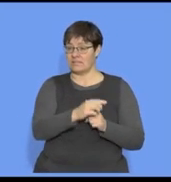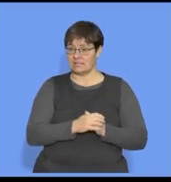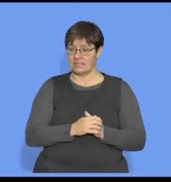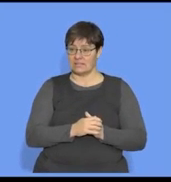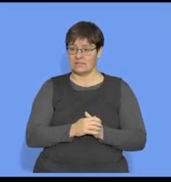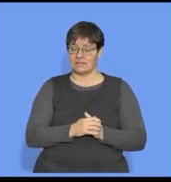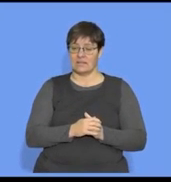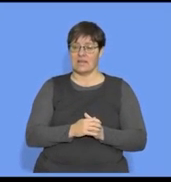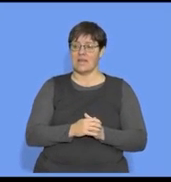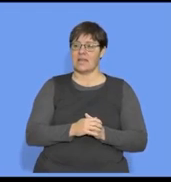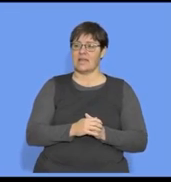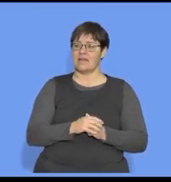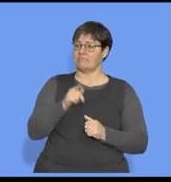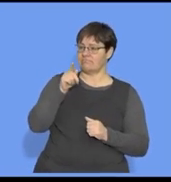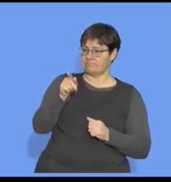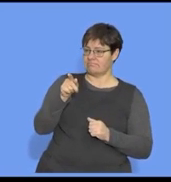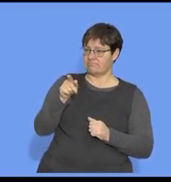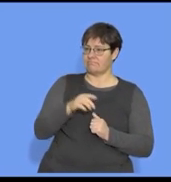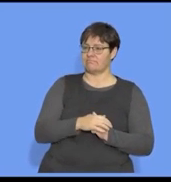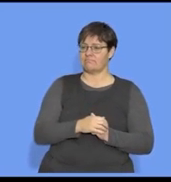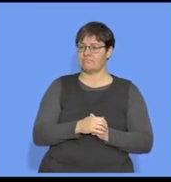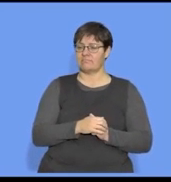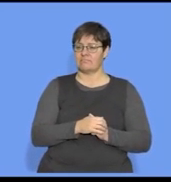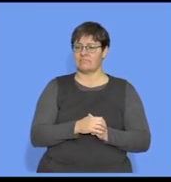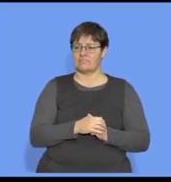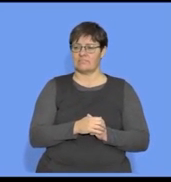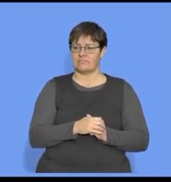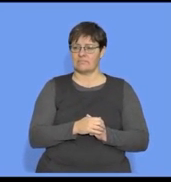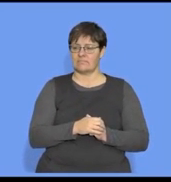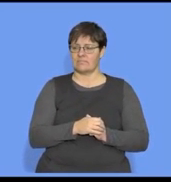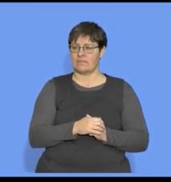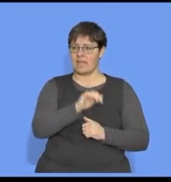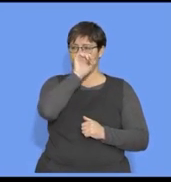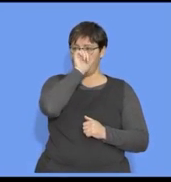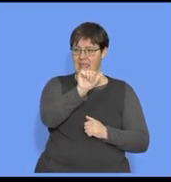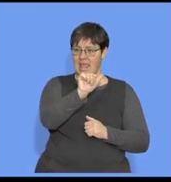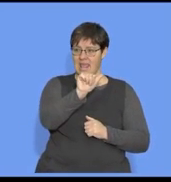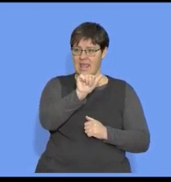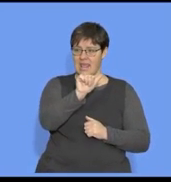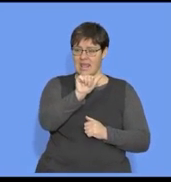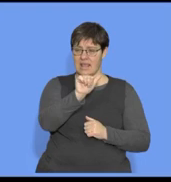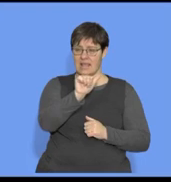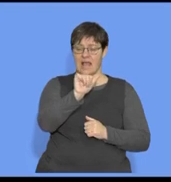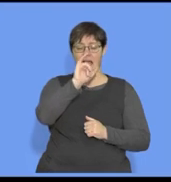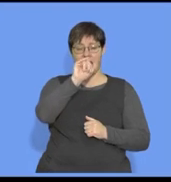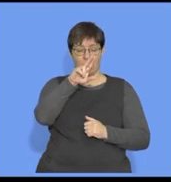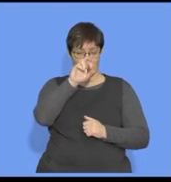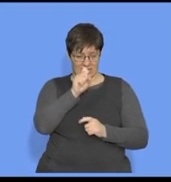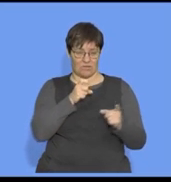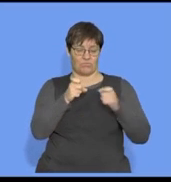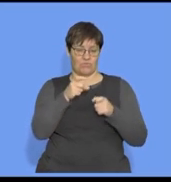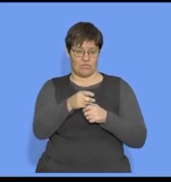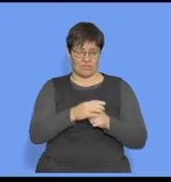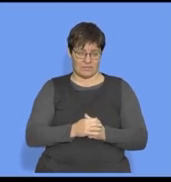be, let's look now. We're looking at A here, which is the iris.